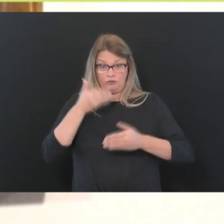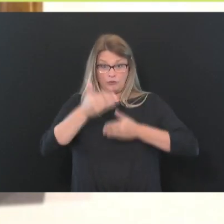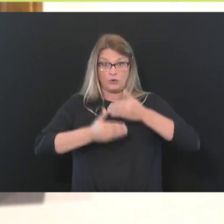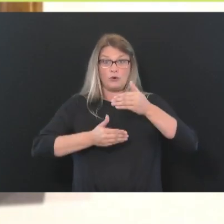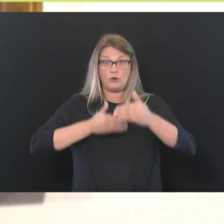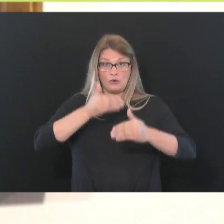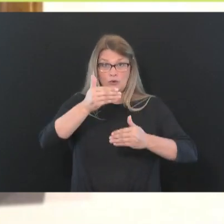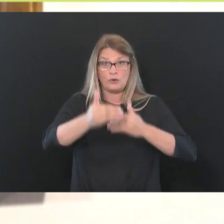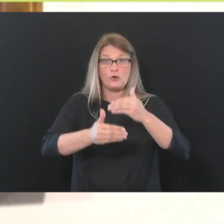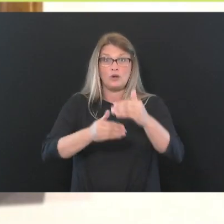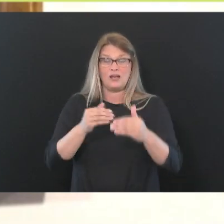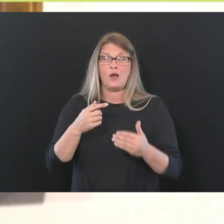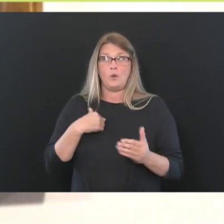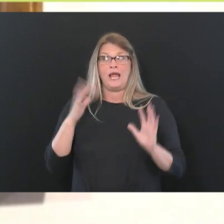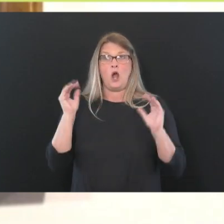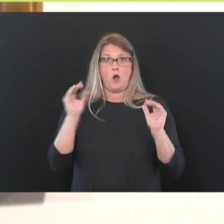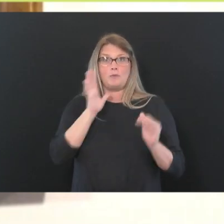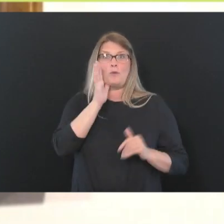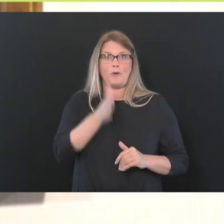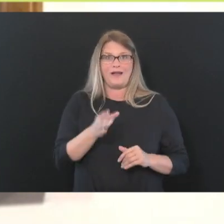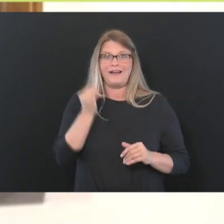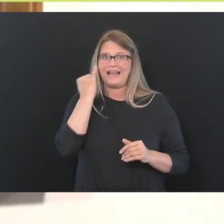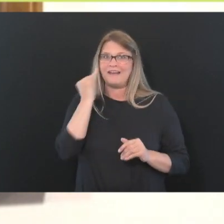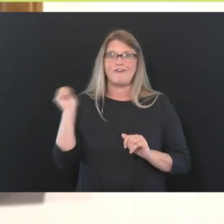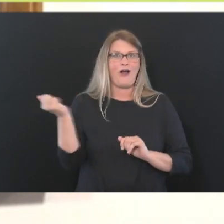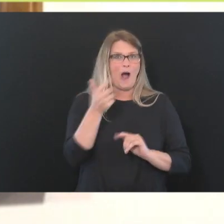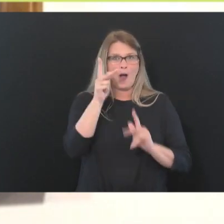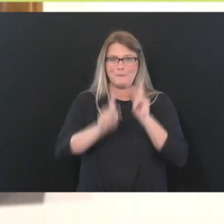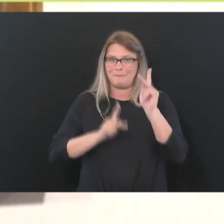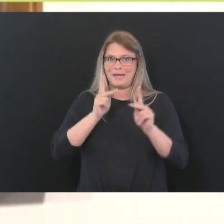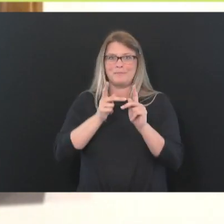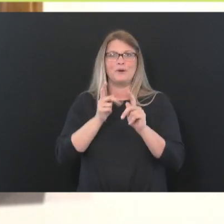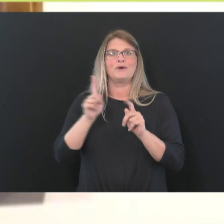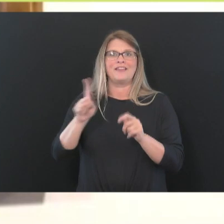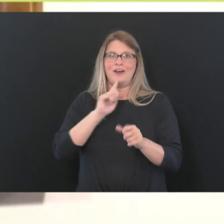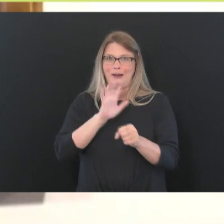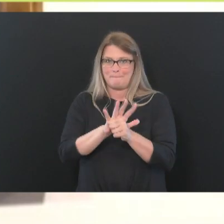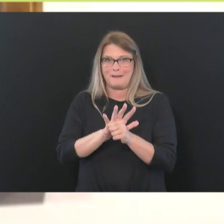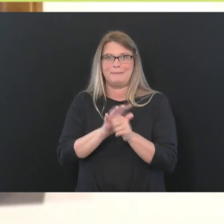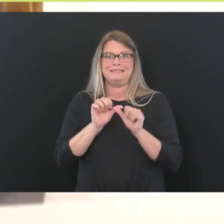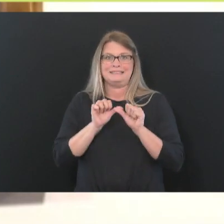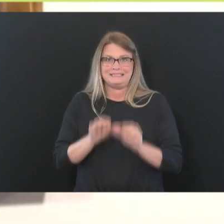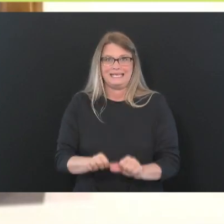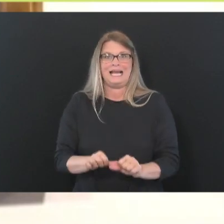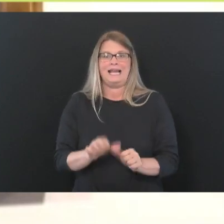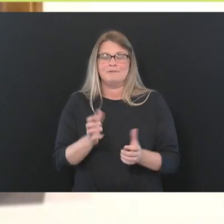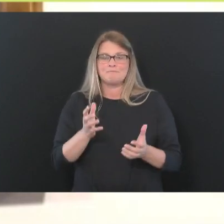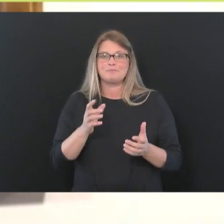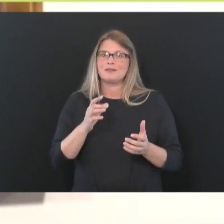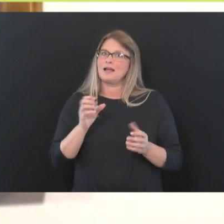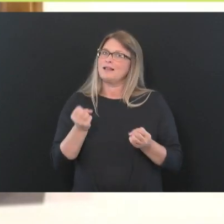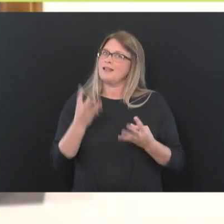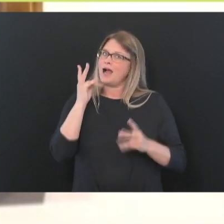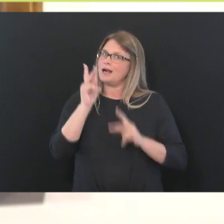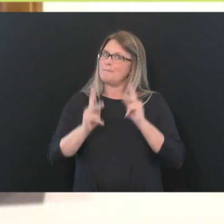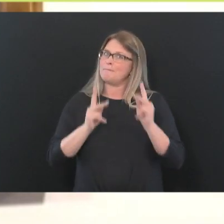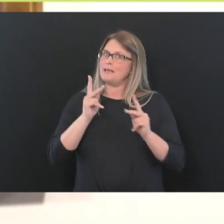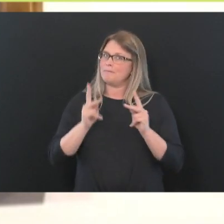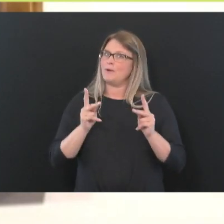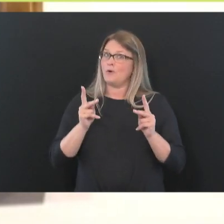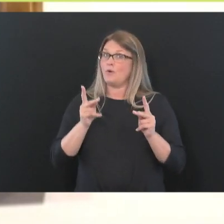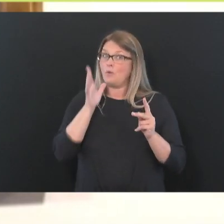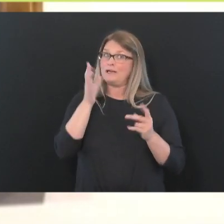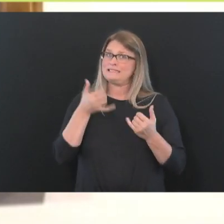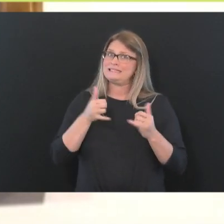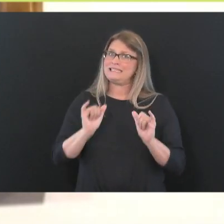we will with the good work of our citizens and their commitment, but then a lot of people will still not be immune to this